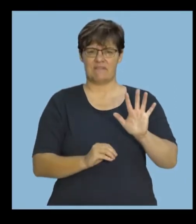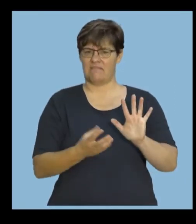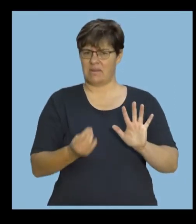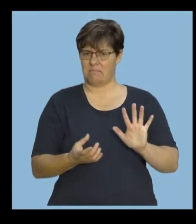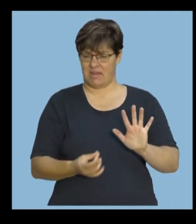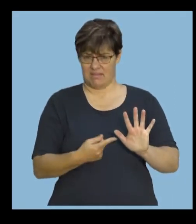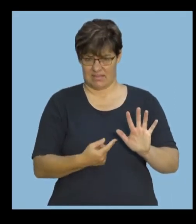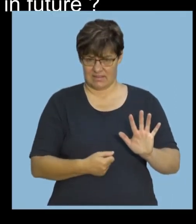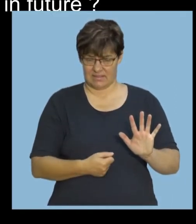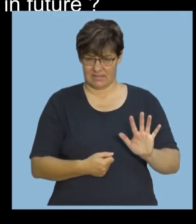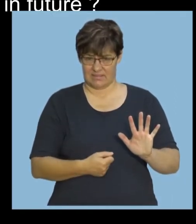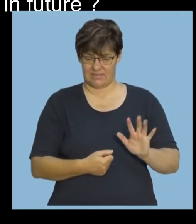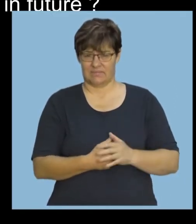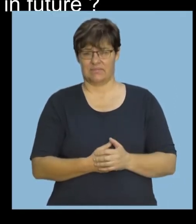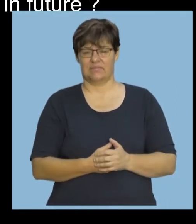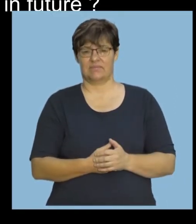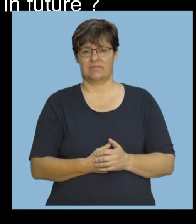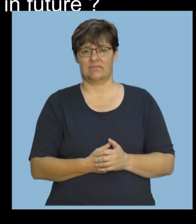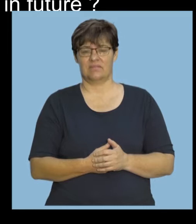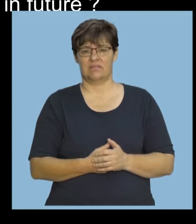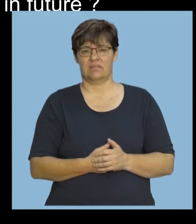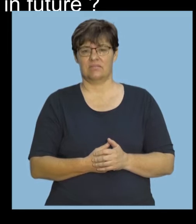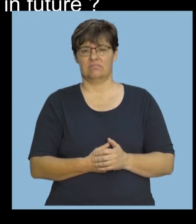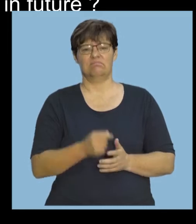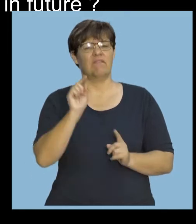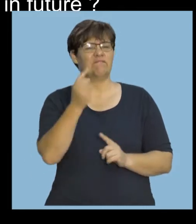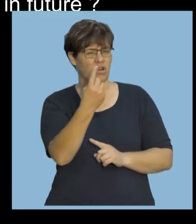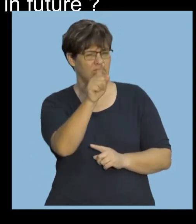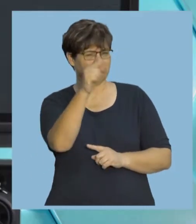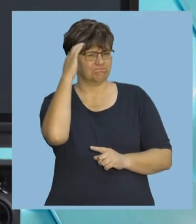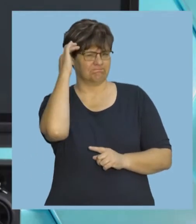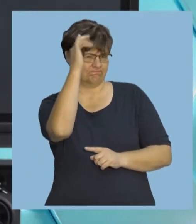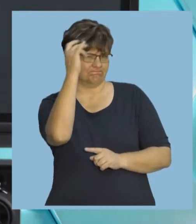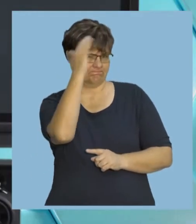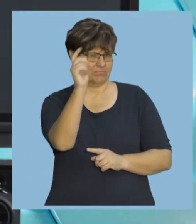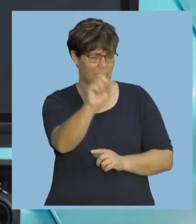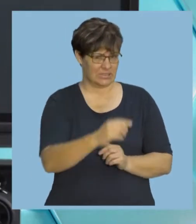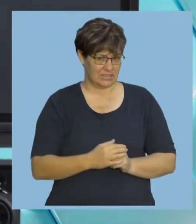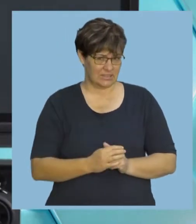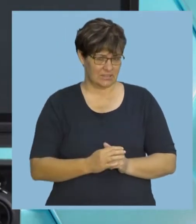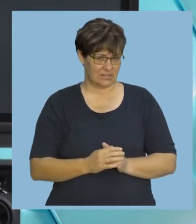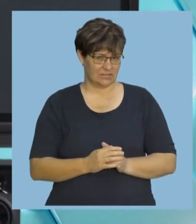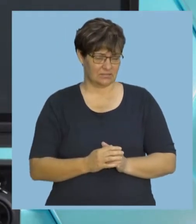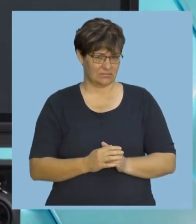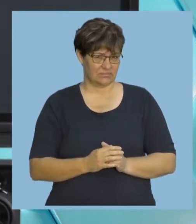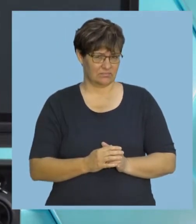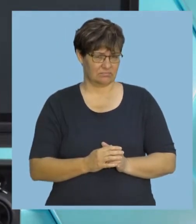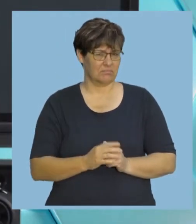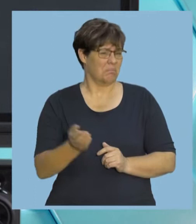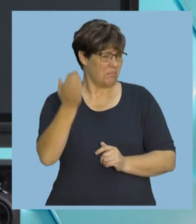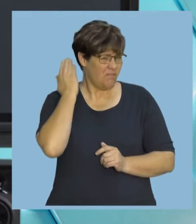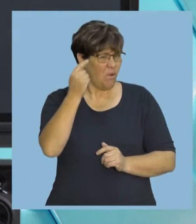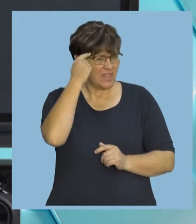But before we do that, I'd like you to think about something. I'm not sure whether you've ever thought